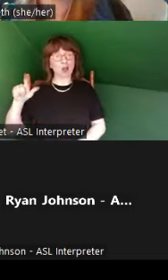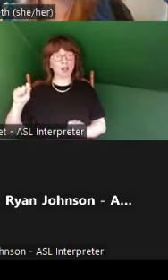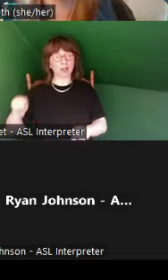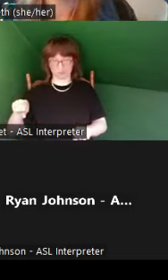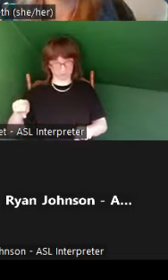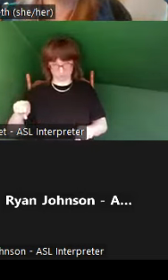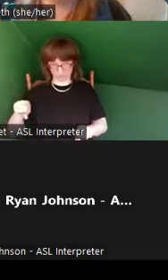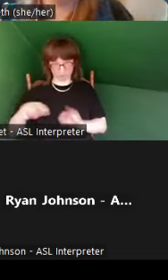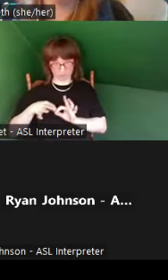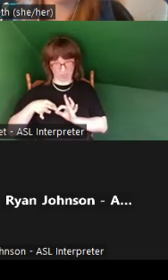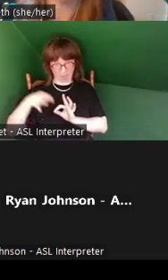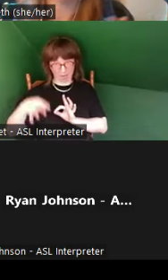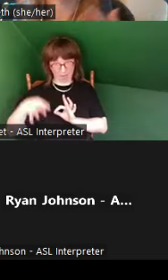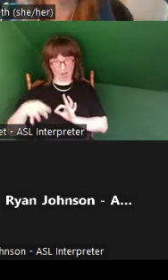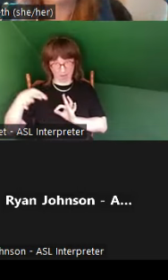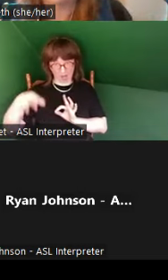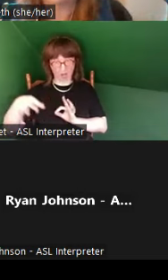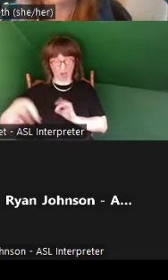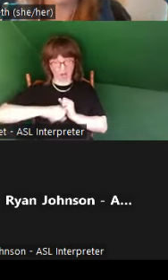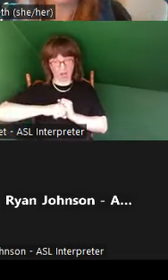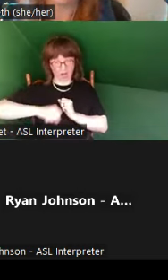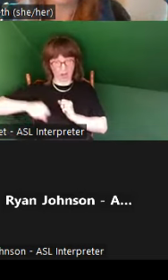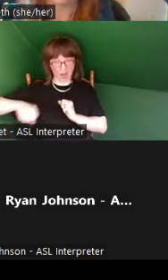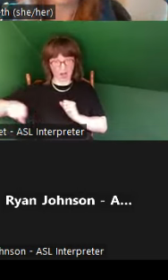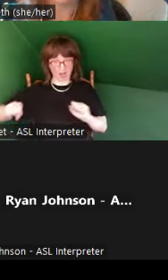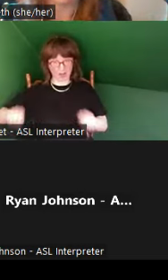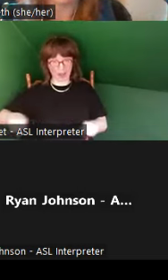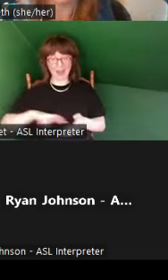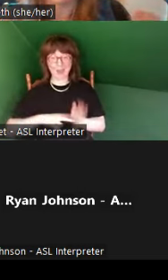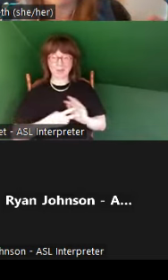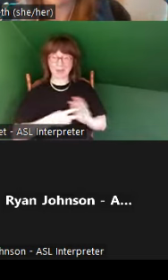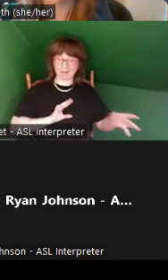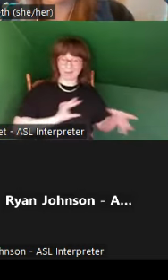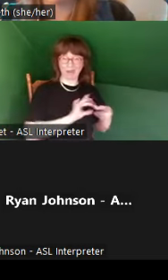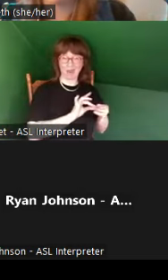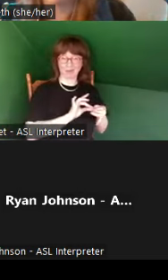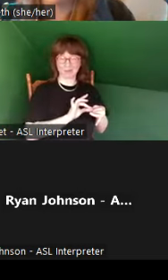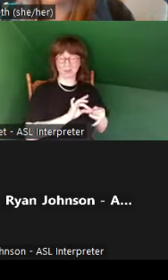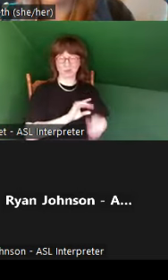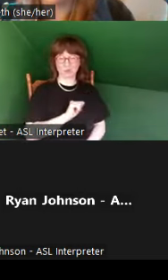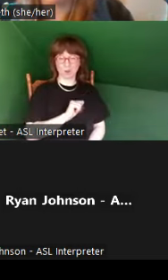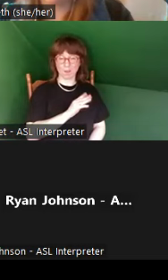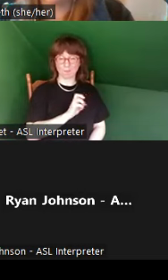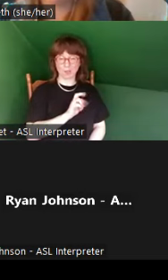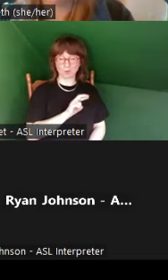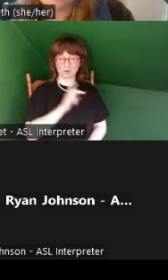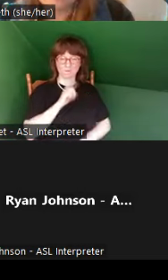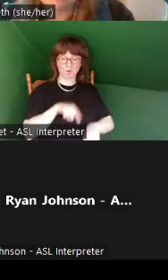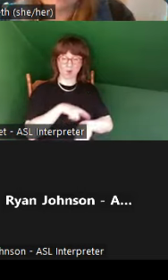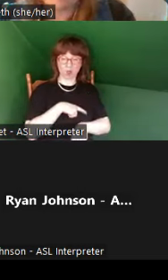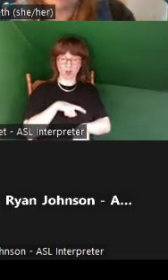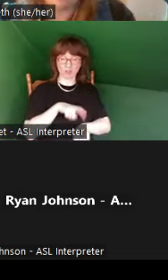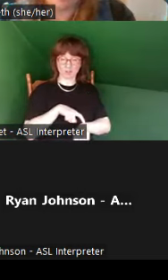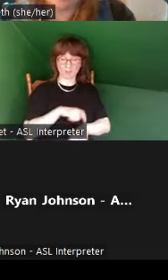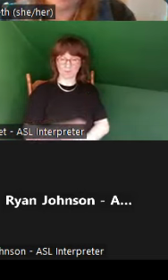out. So they continue being tied to their abuser for quite some time. And